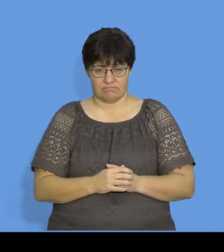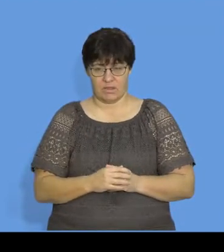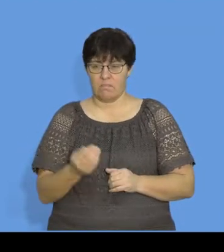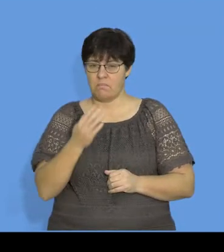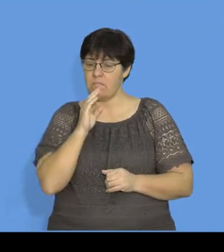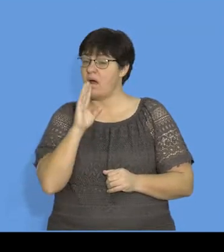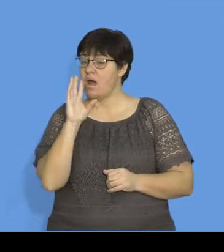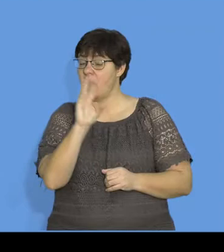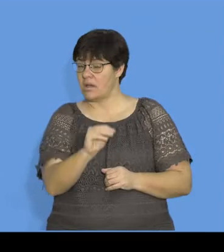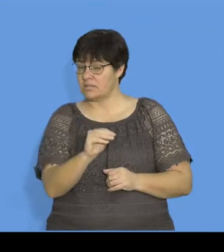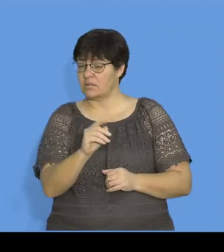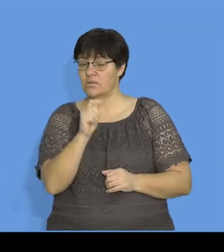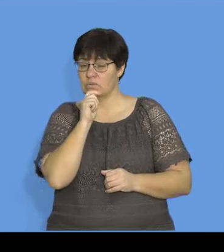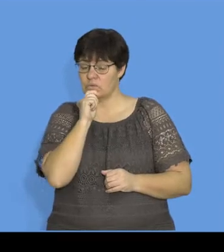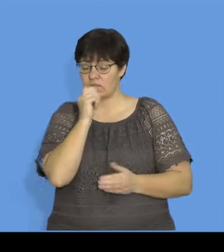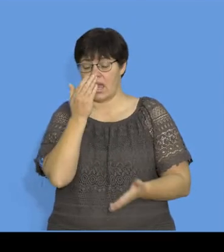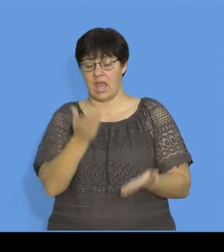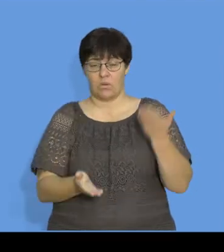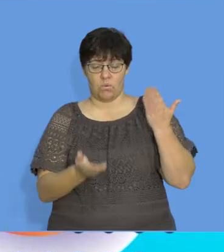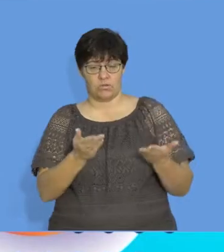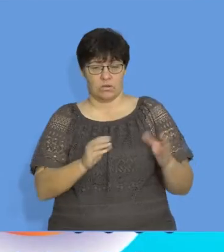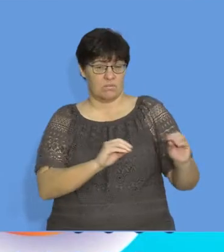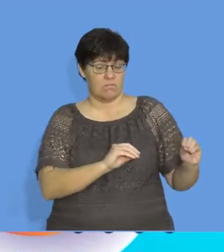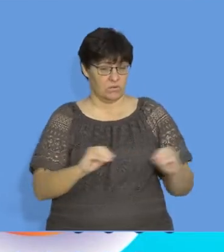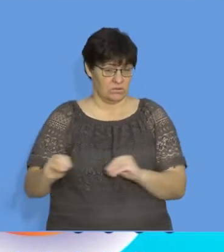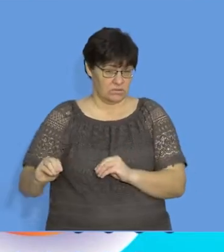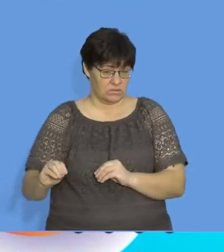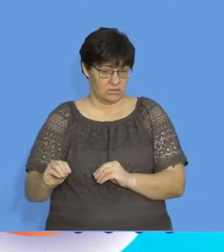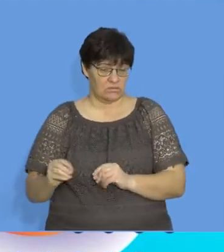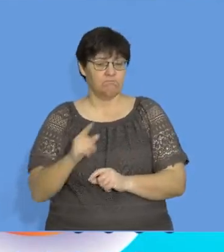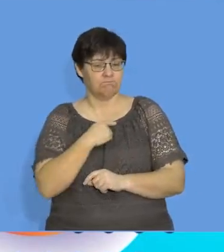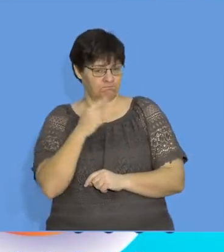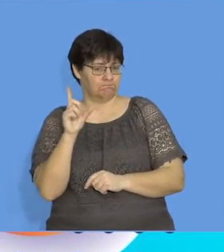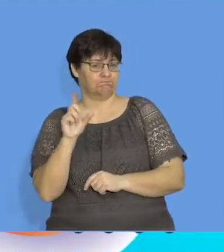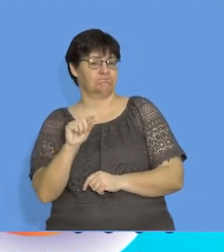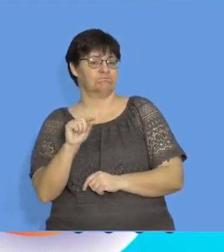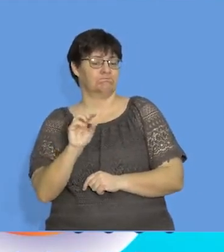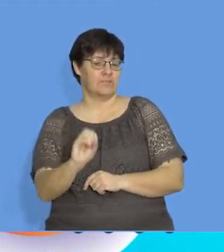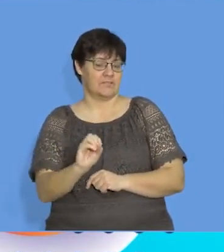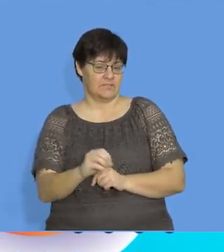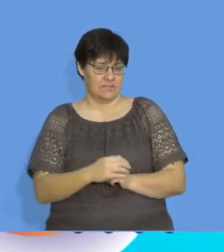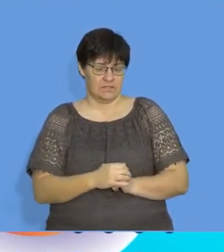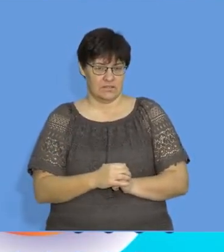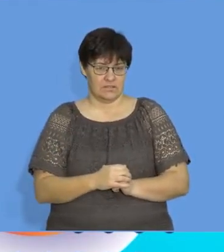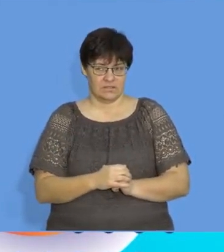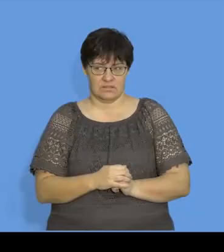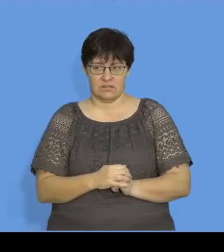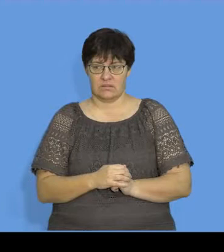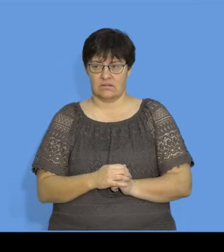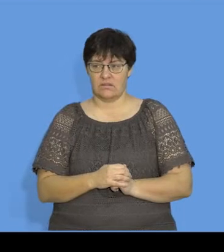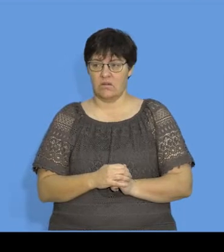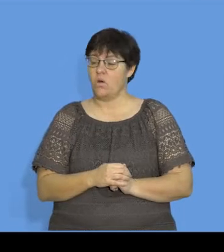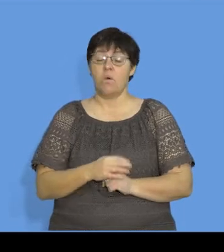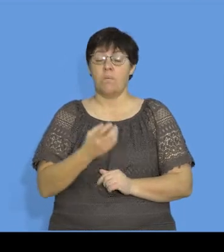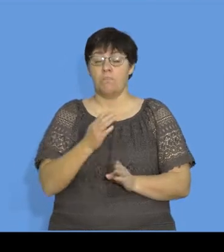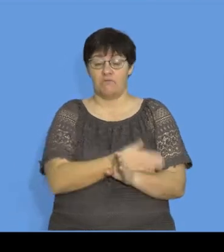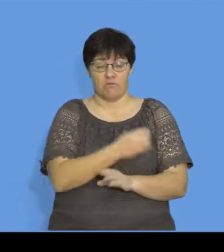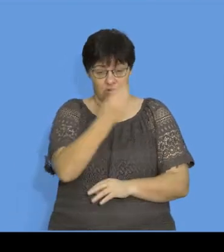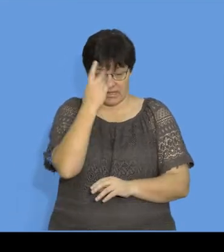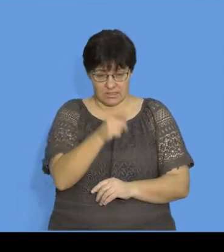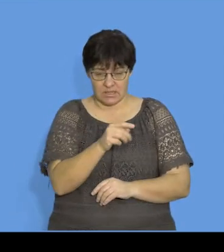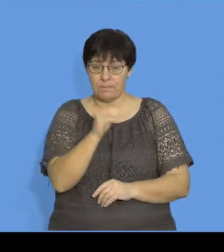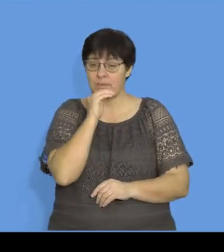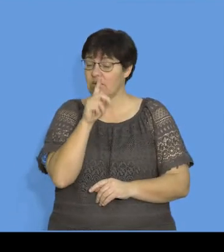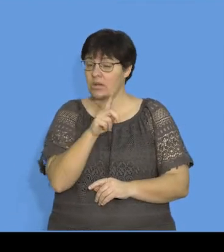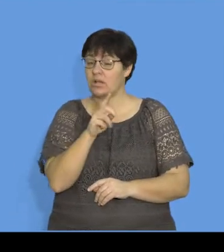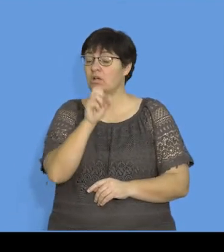solve this using equations of motion, this now becomes interesting for us. Oh, and before I forget, this means that